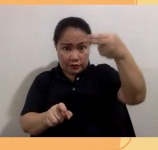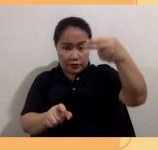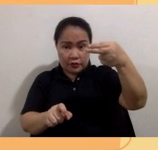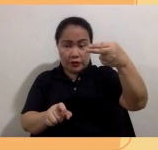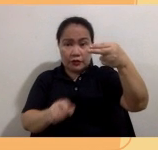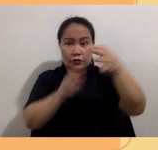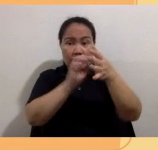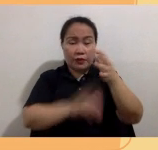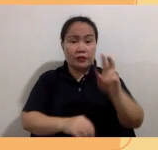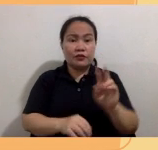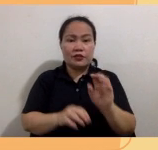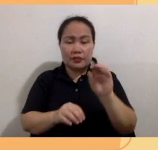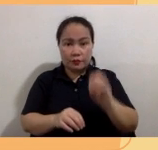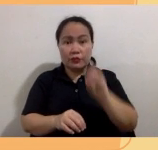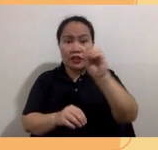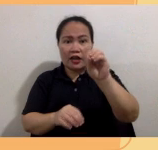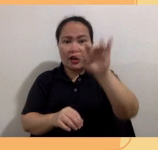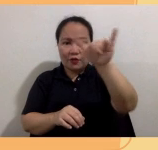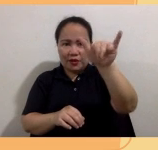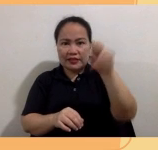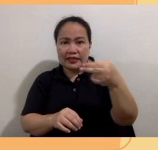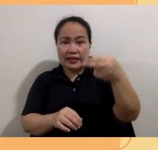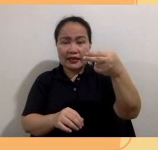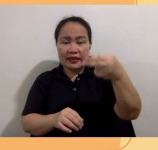sa numerator.